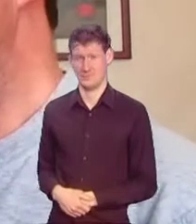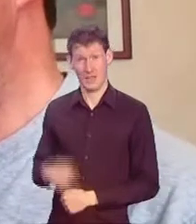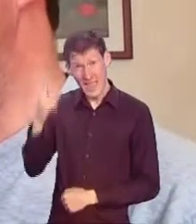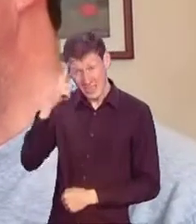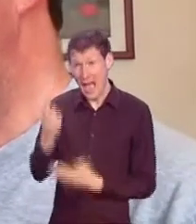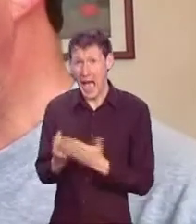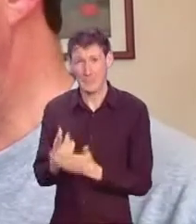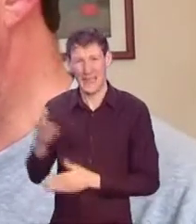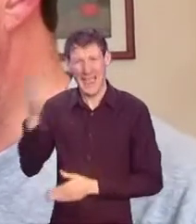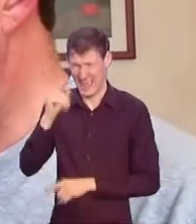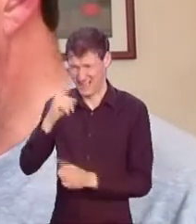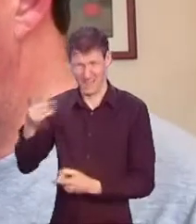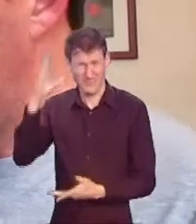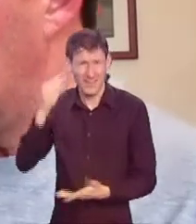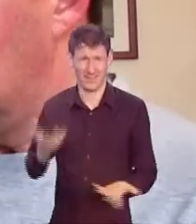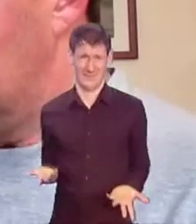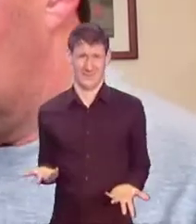you wouldn't be able to hear them anyway.